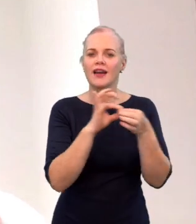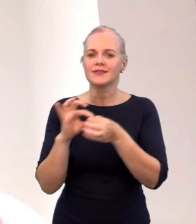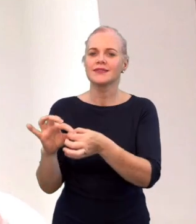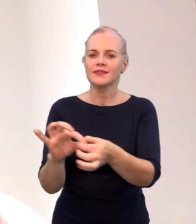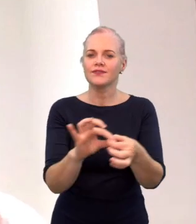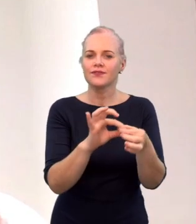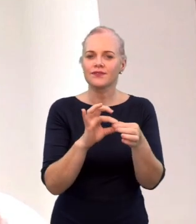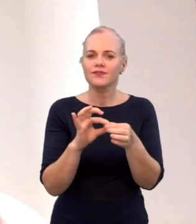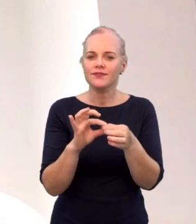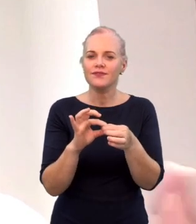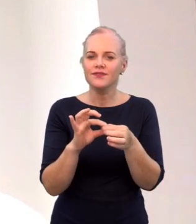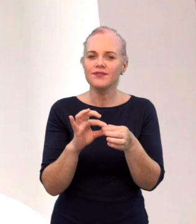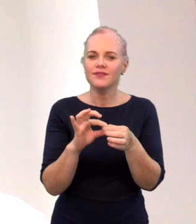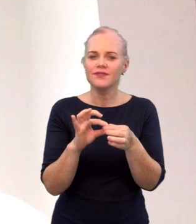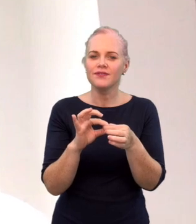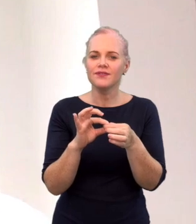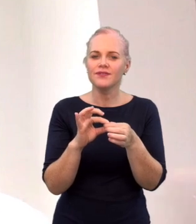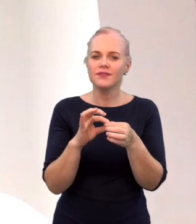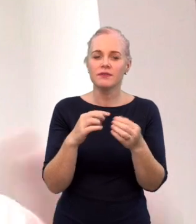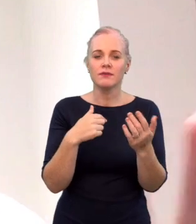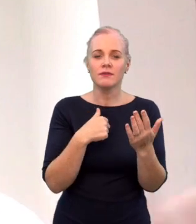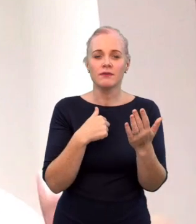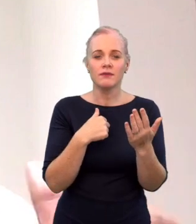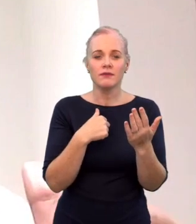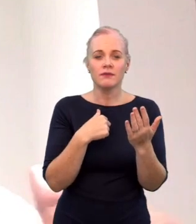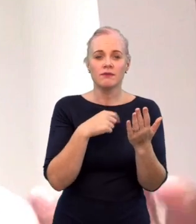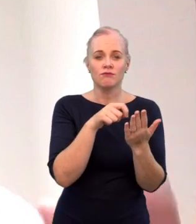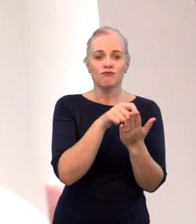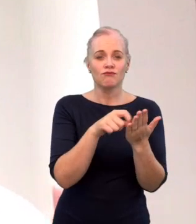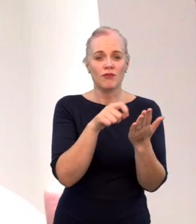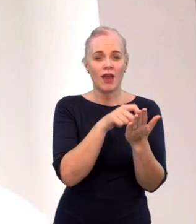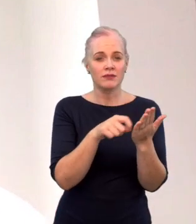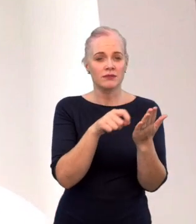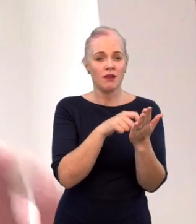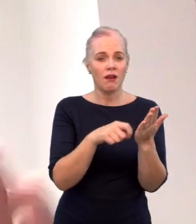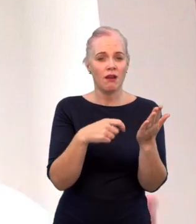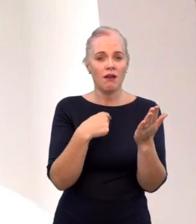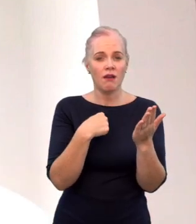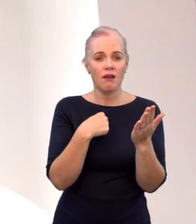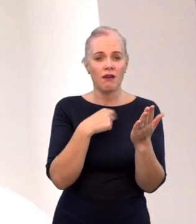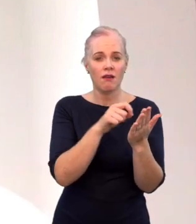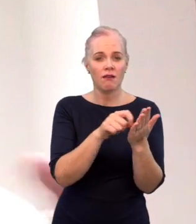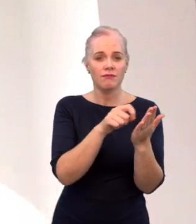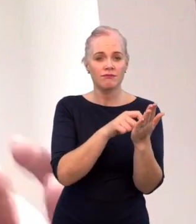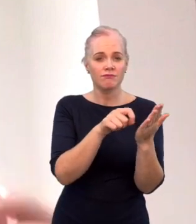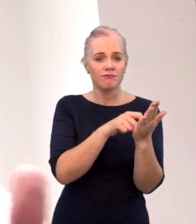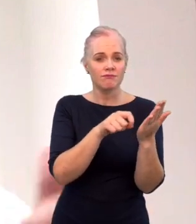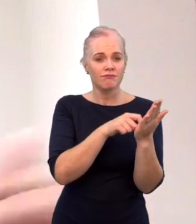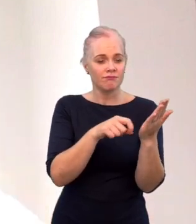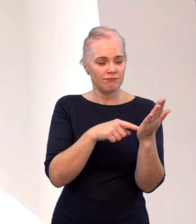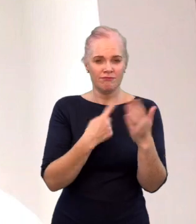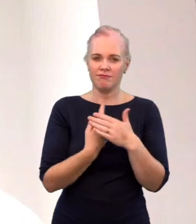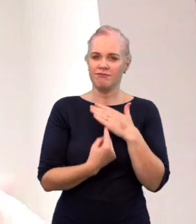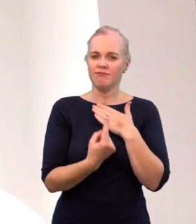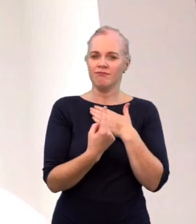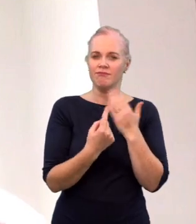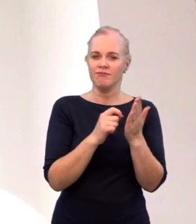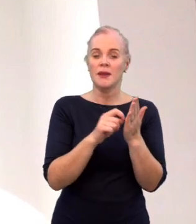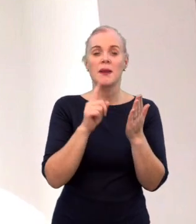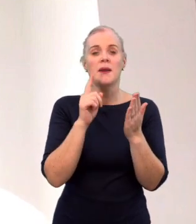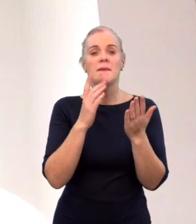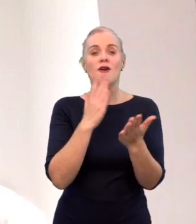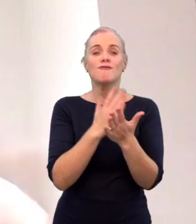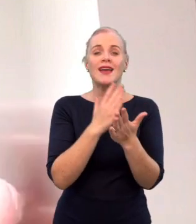fan of sort of like things being collaborative. I'm not a writer. Even like writing the novel, which you would probably think was probably a little bit